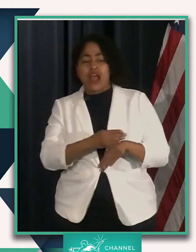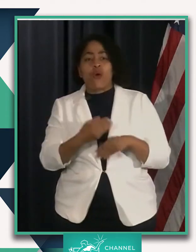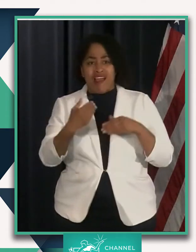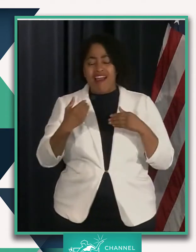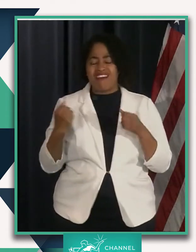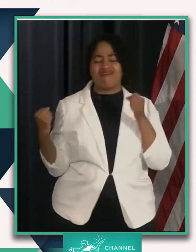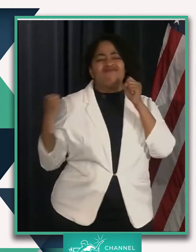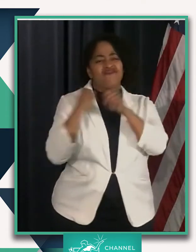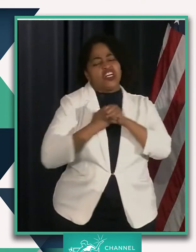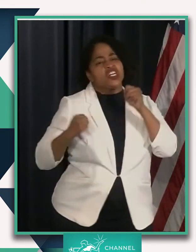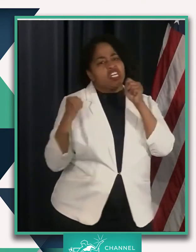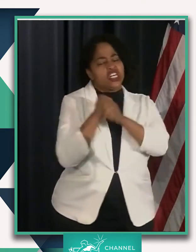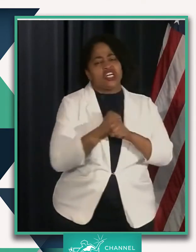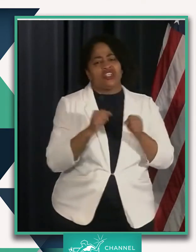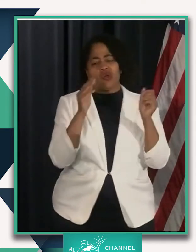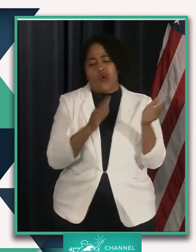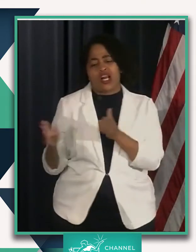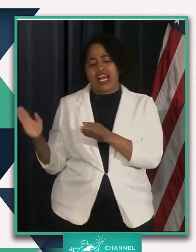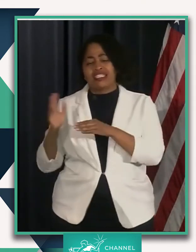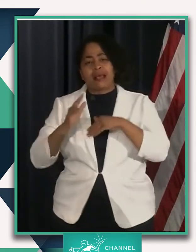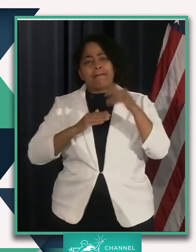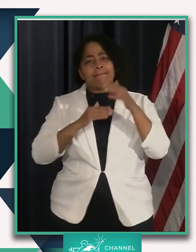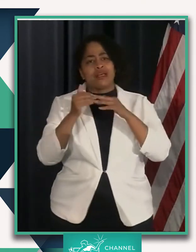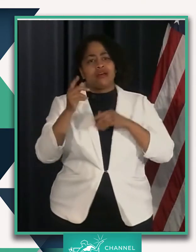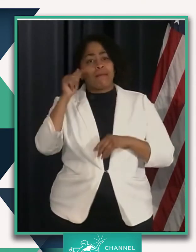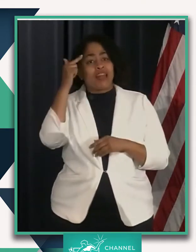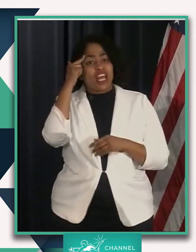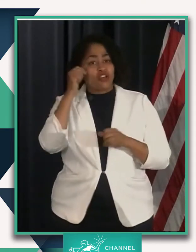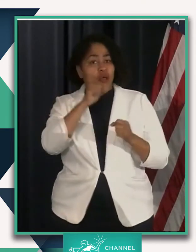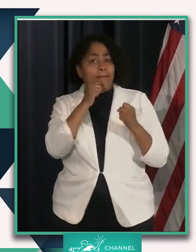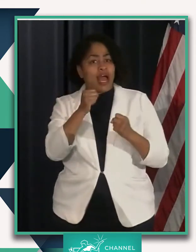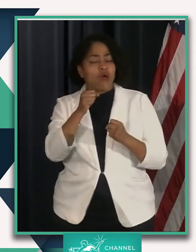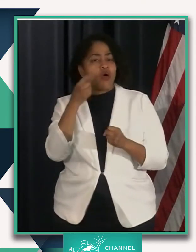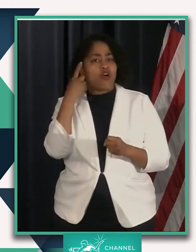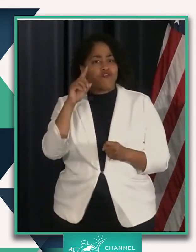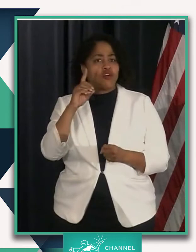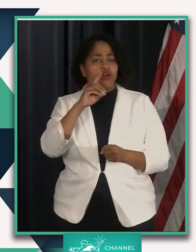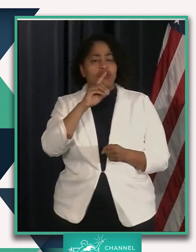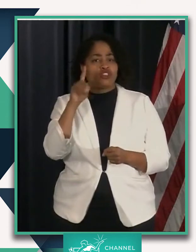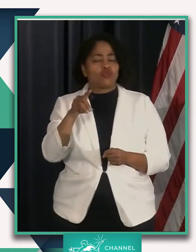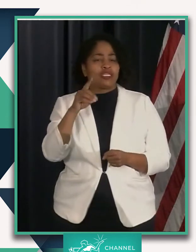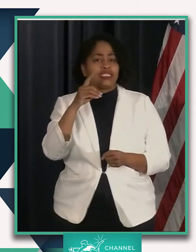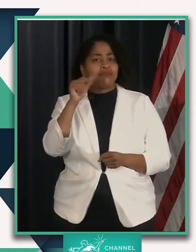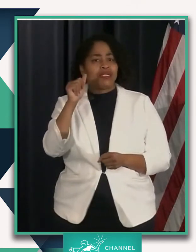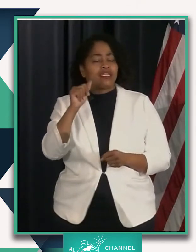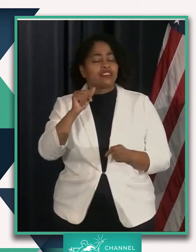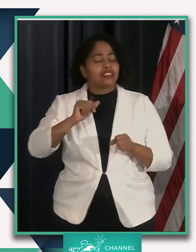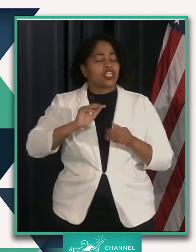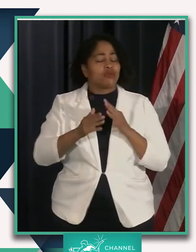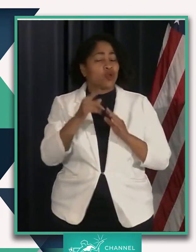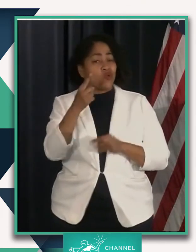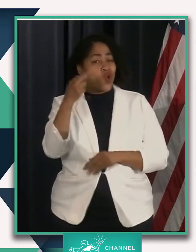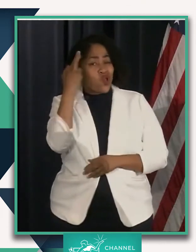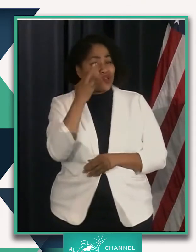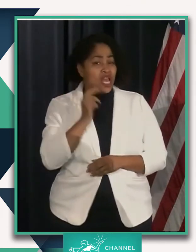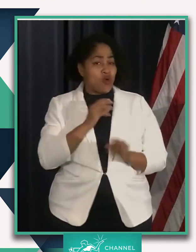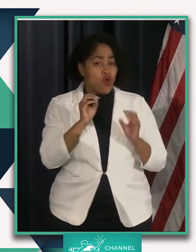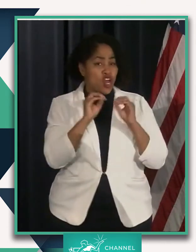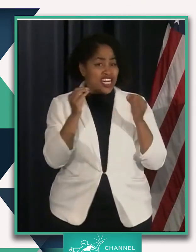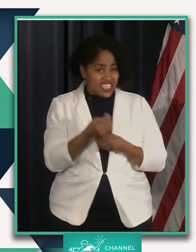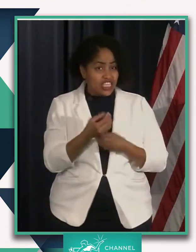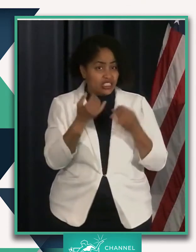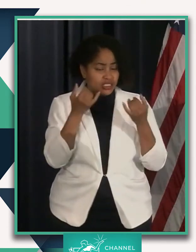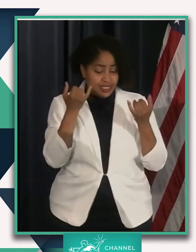has fought to organize and build the political power of Detroit's disability community. One of the reasons that our